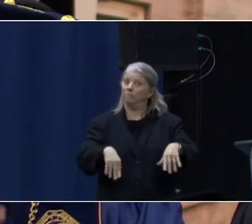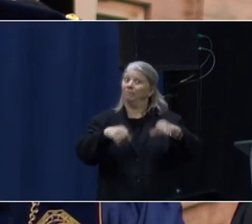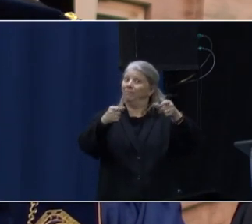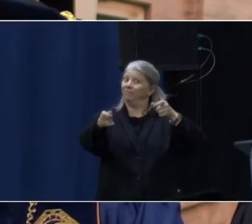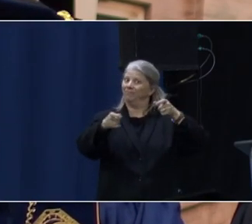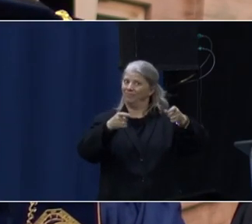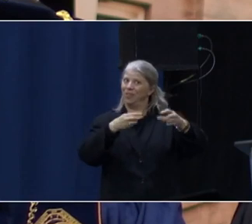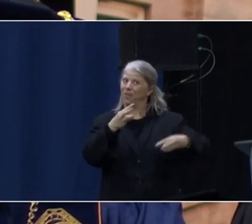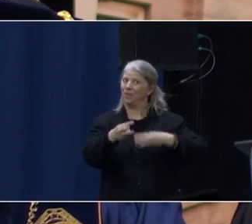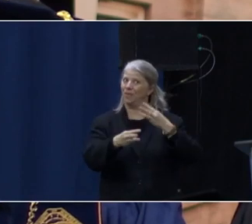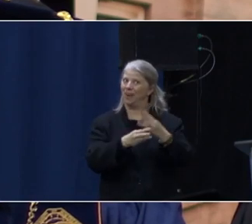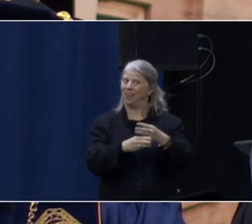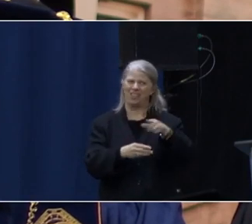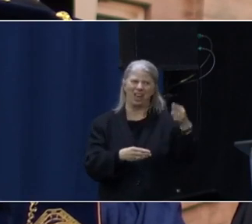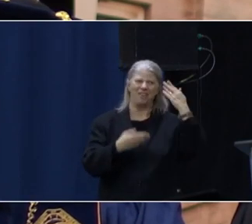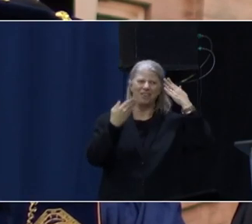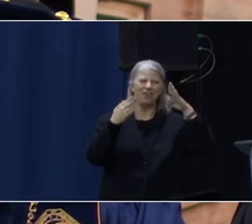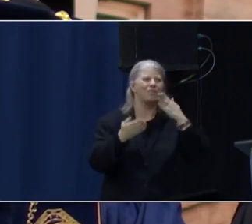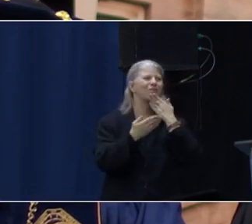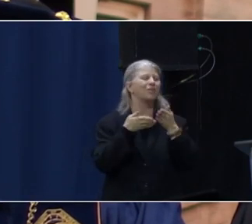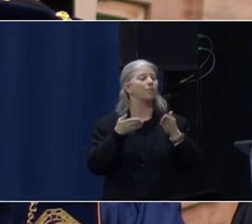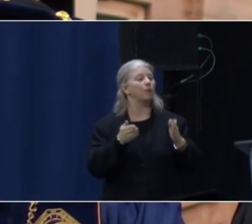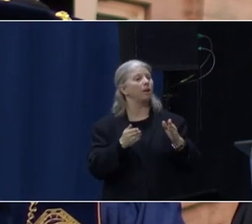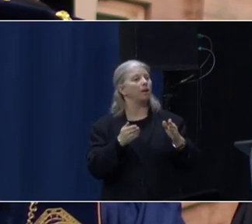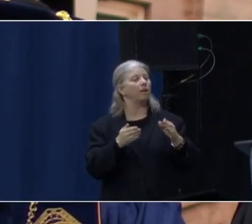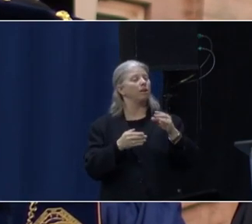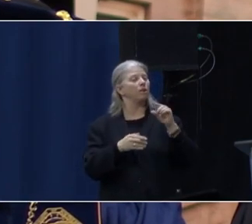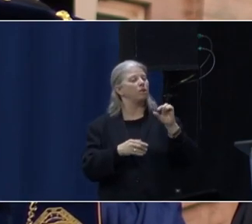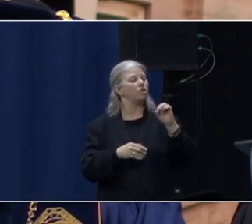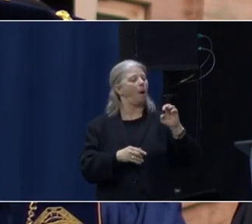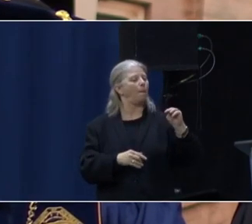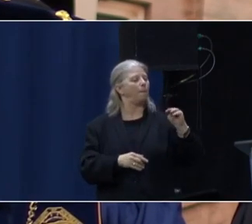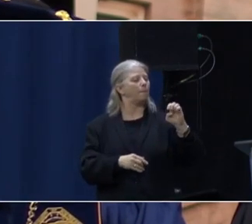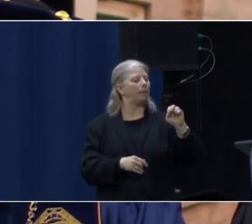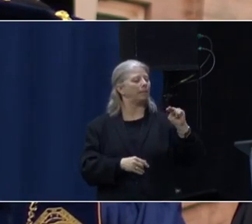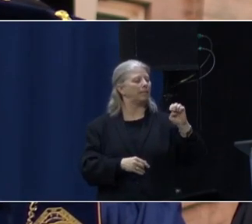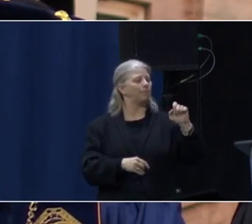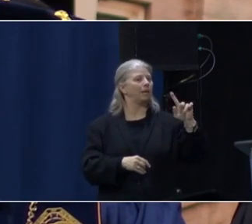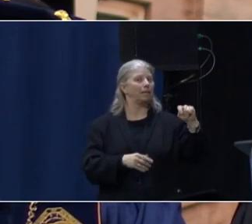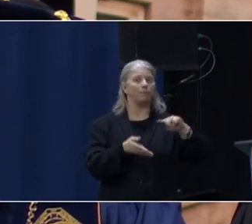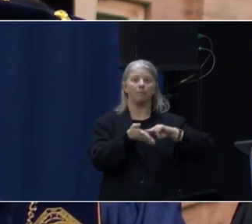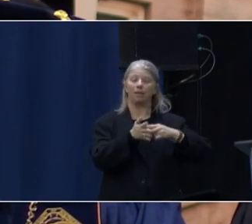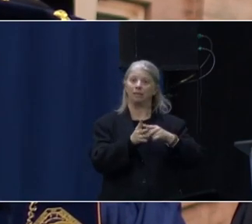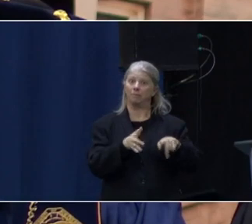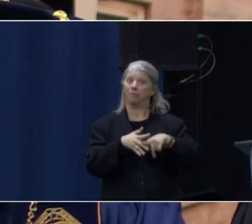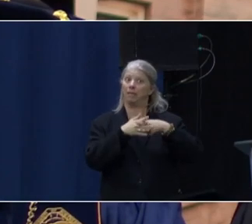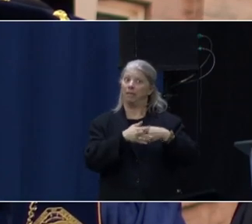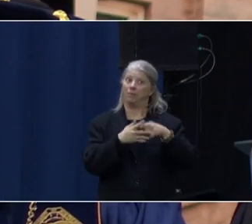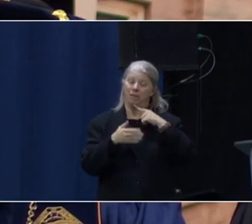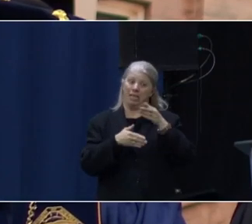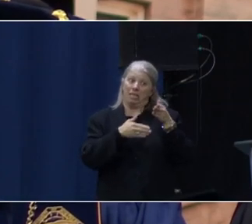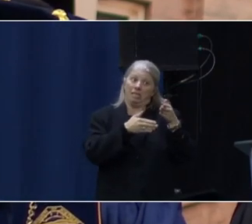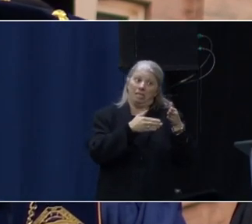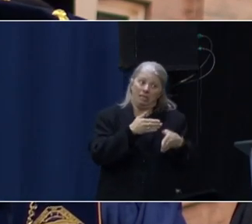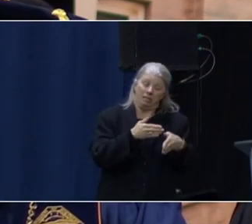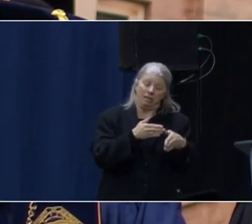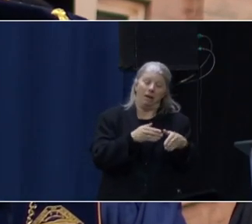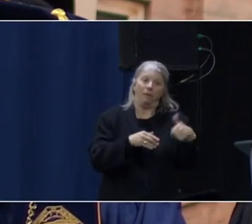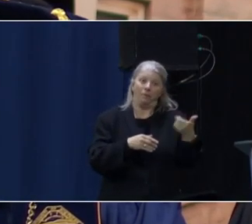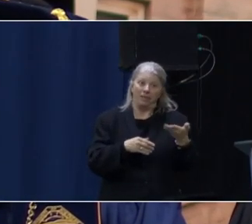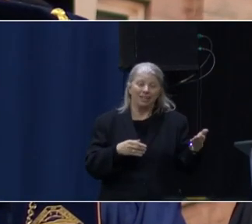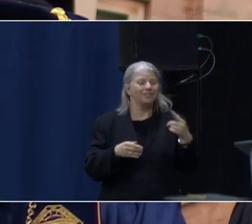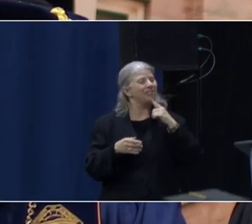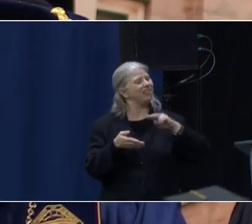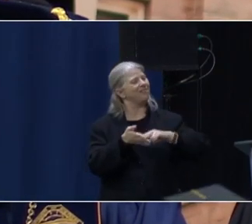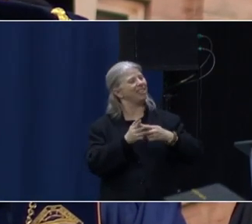in a good way. Commencement means beginning, and although today marks the end of some things, some very stressful things, it